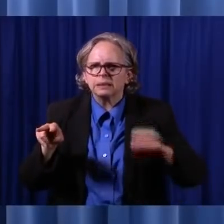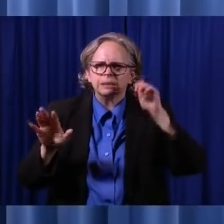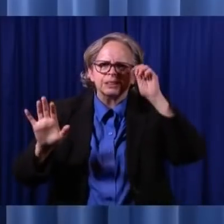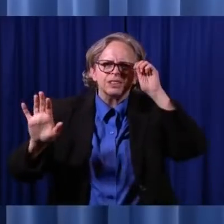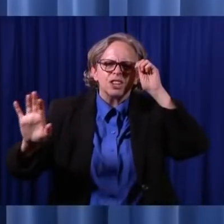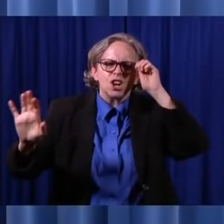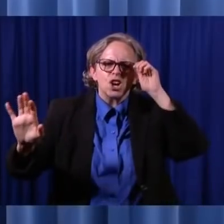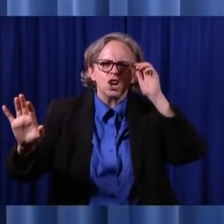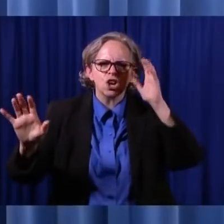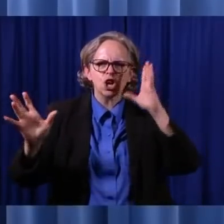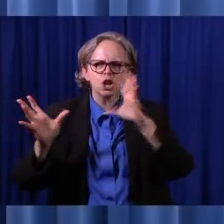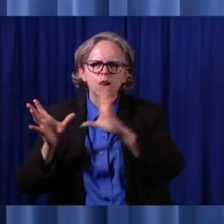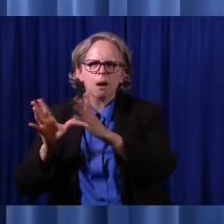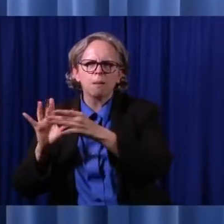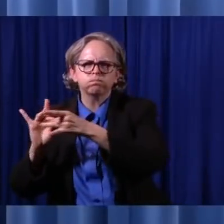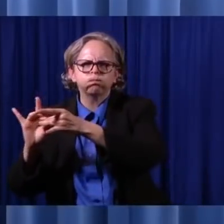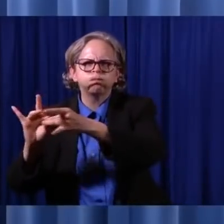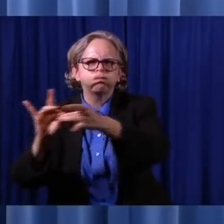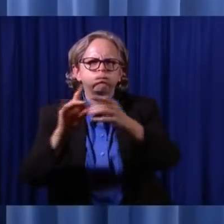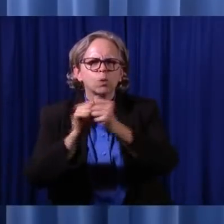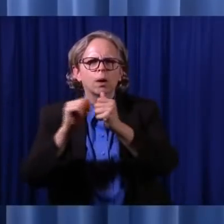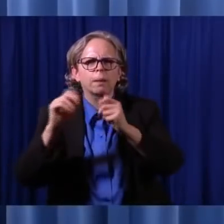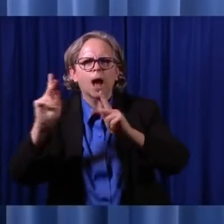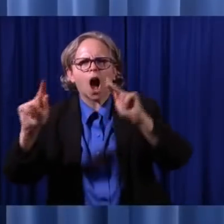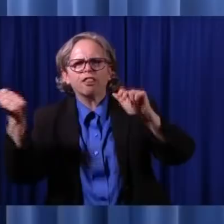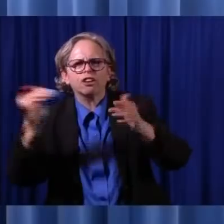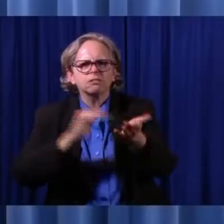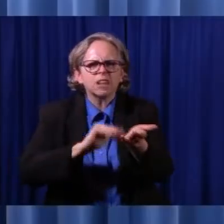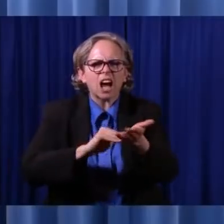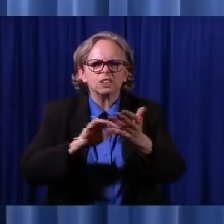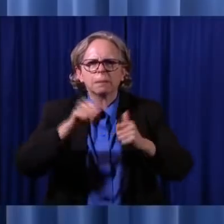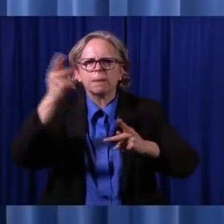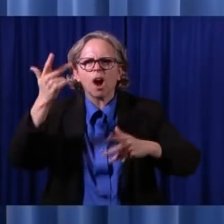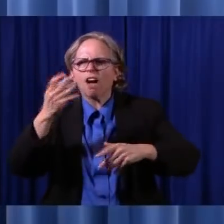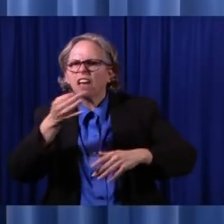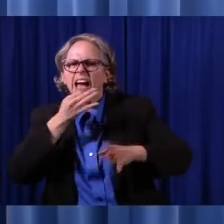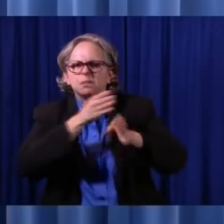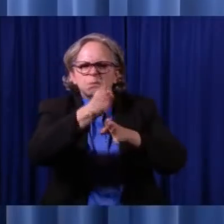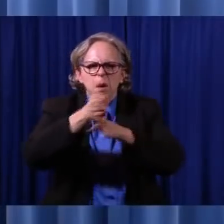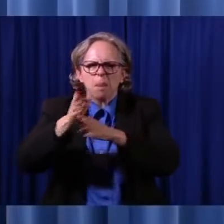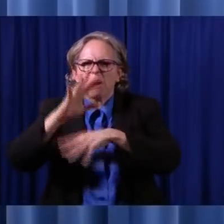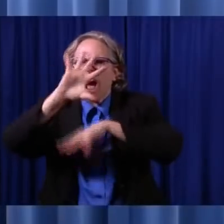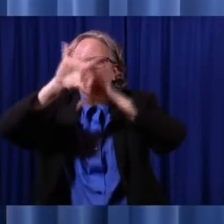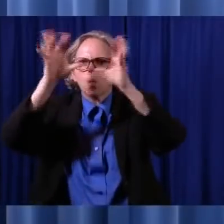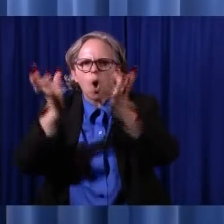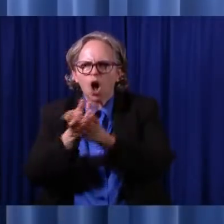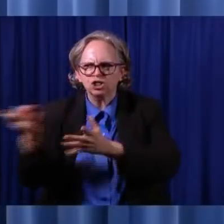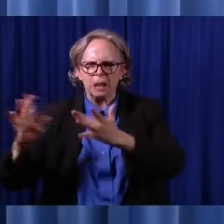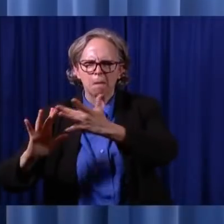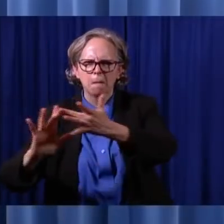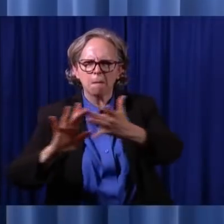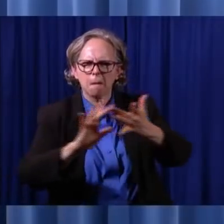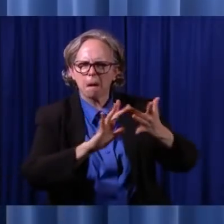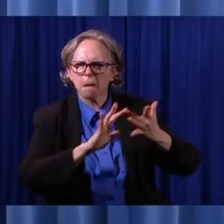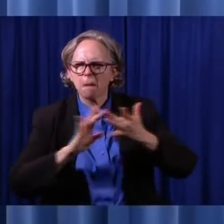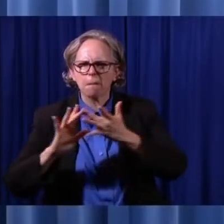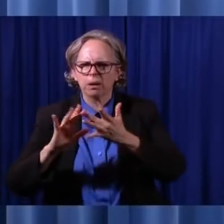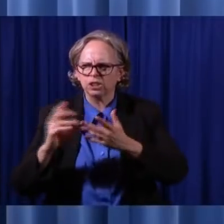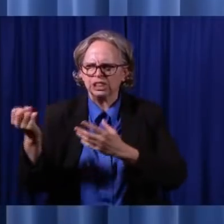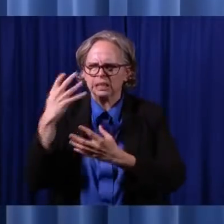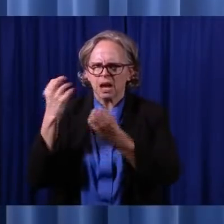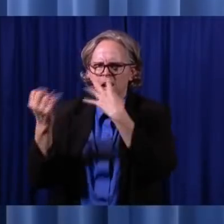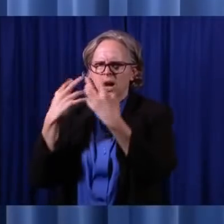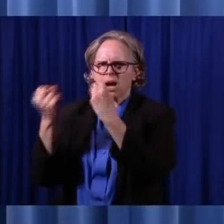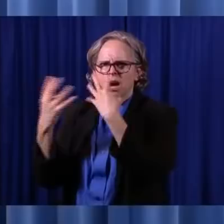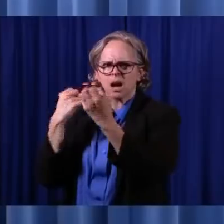relationships with other doctors, other experts around the country and around the world have truly been